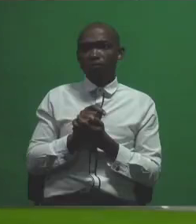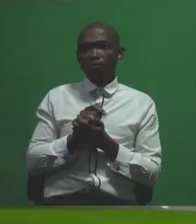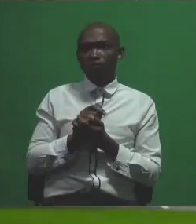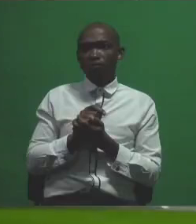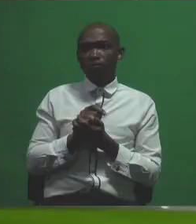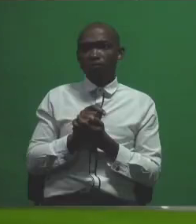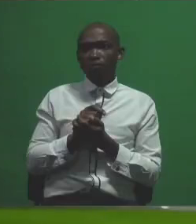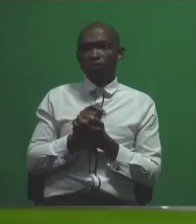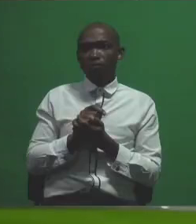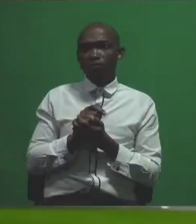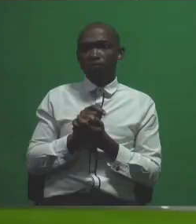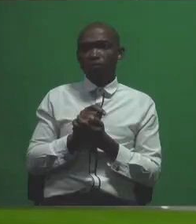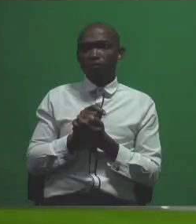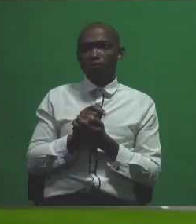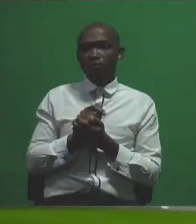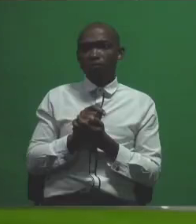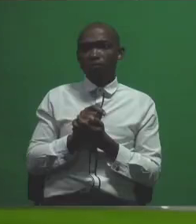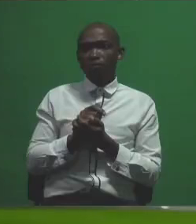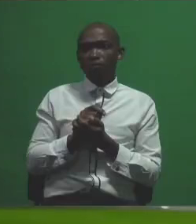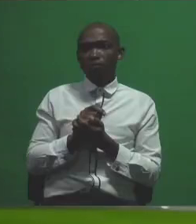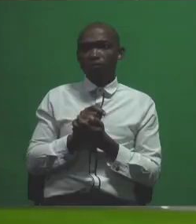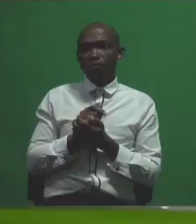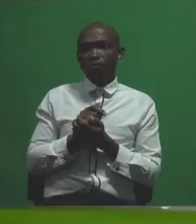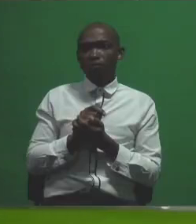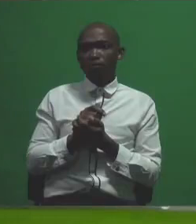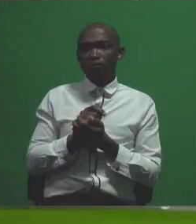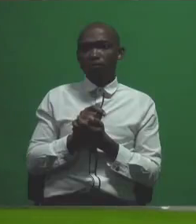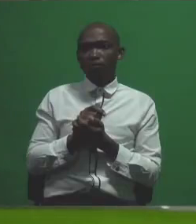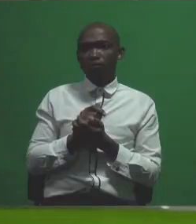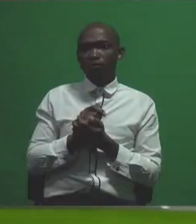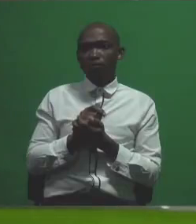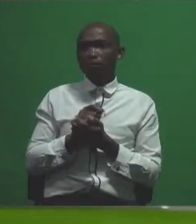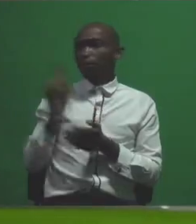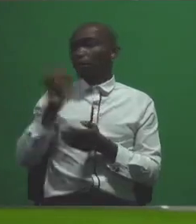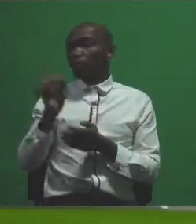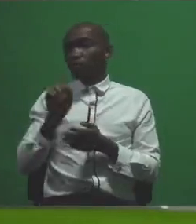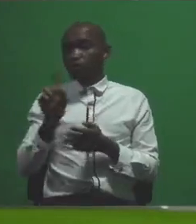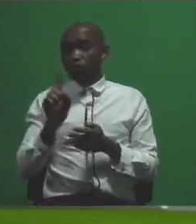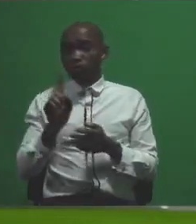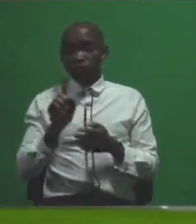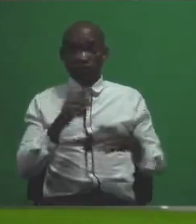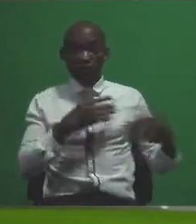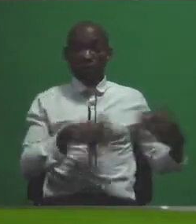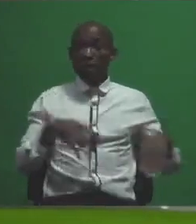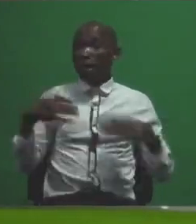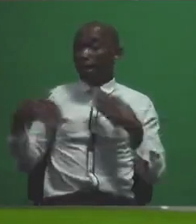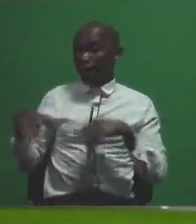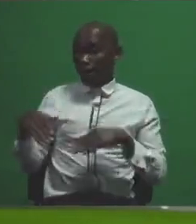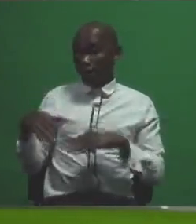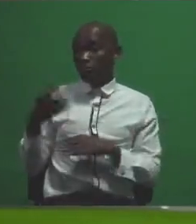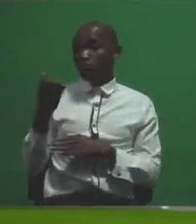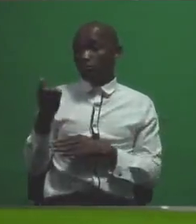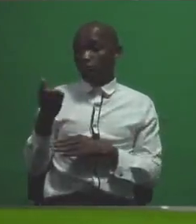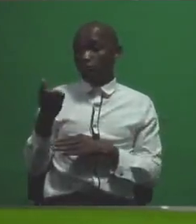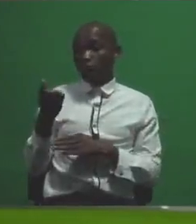crazy, or don't play made experiment. So made experiment means sometimes maybe you